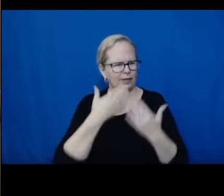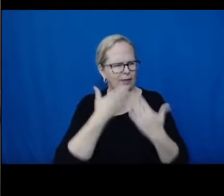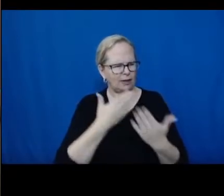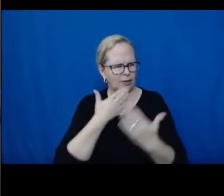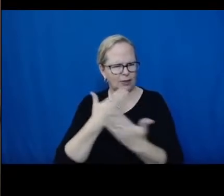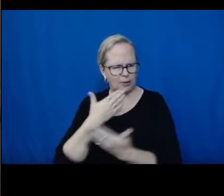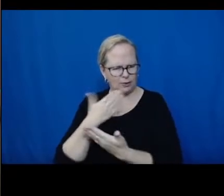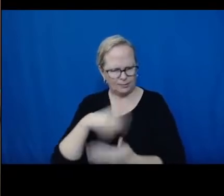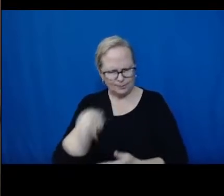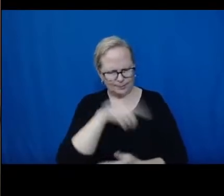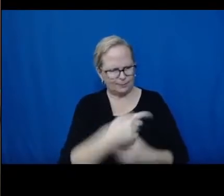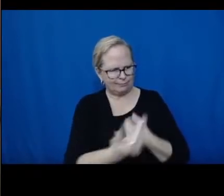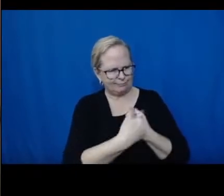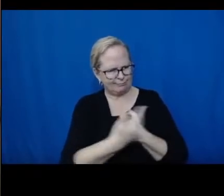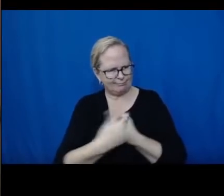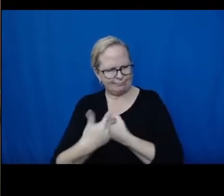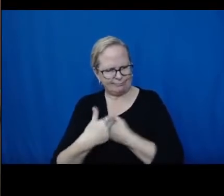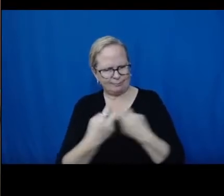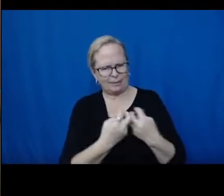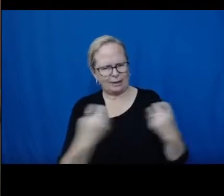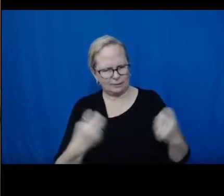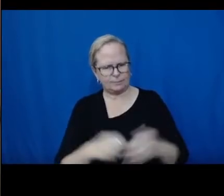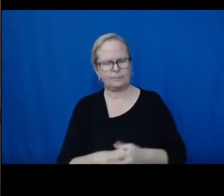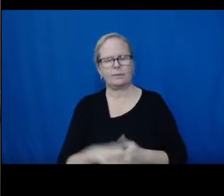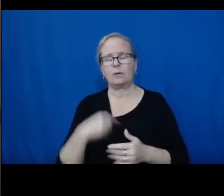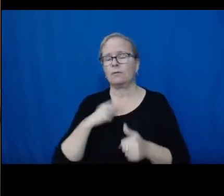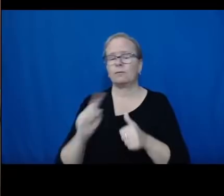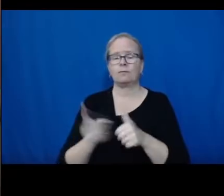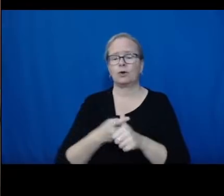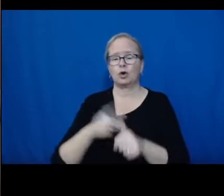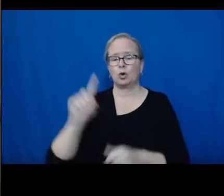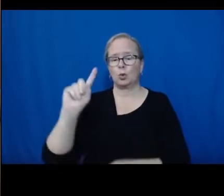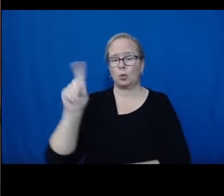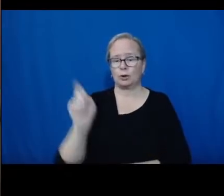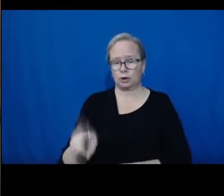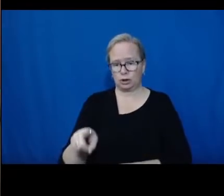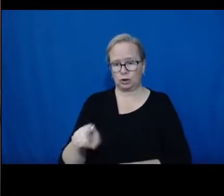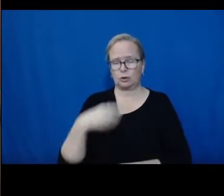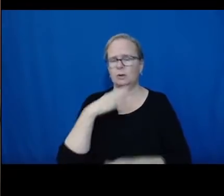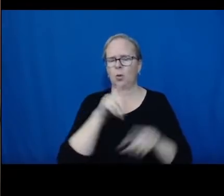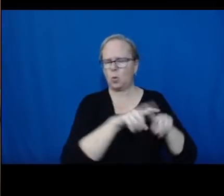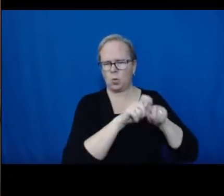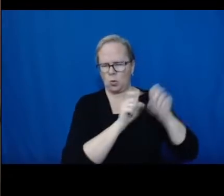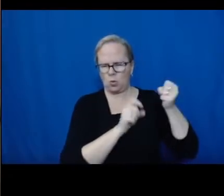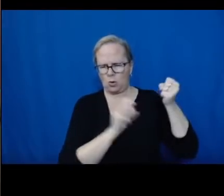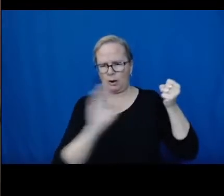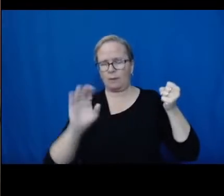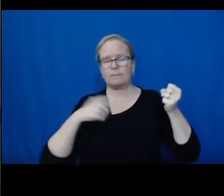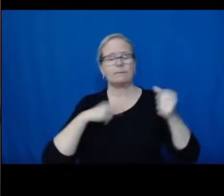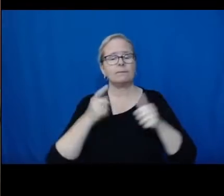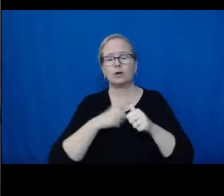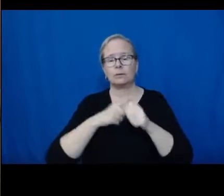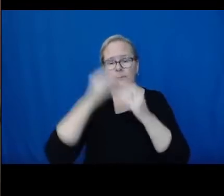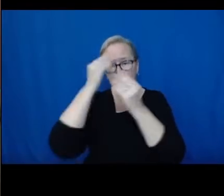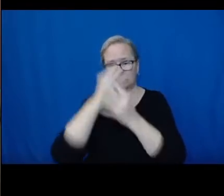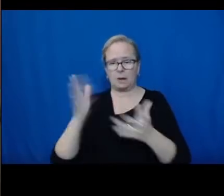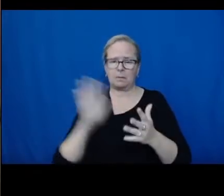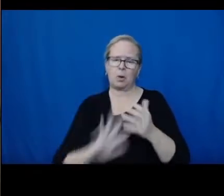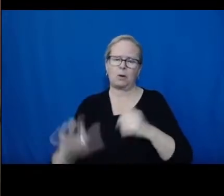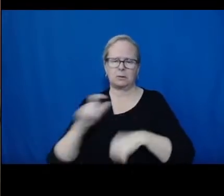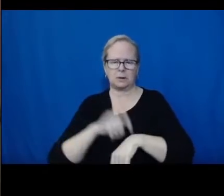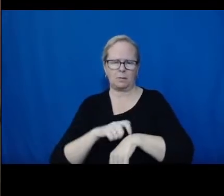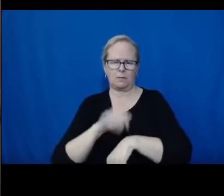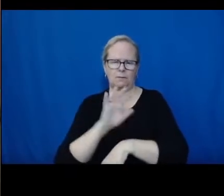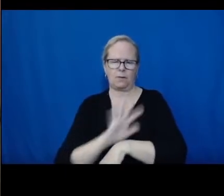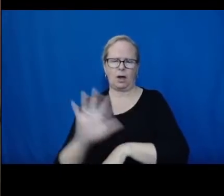that clarification. Before we start with our first question, I just wanted to make everybody aware that around 5:15 or